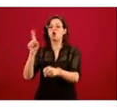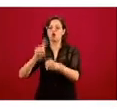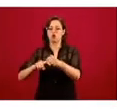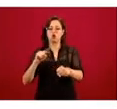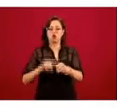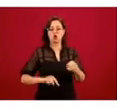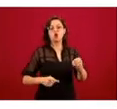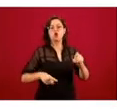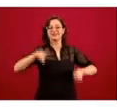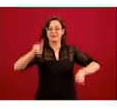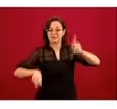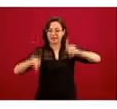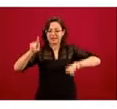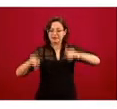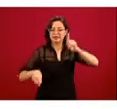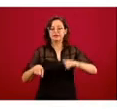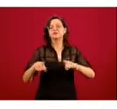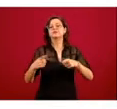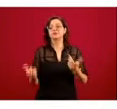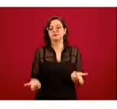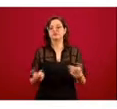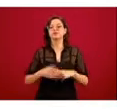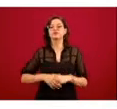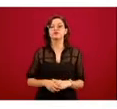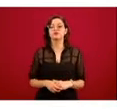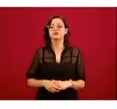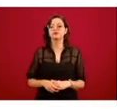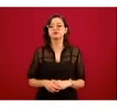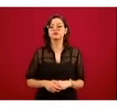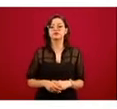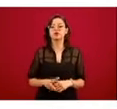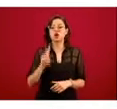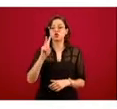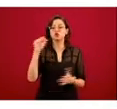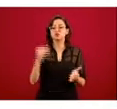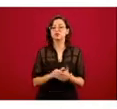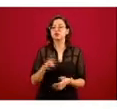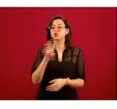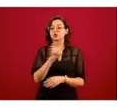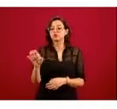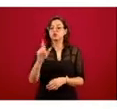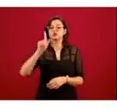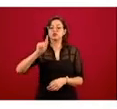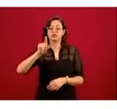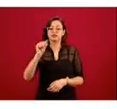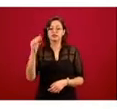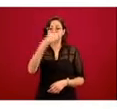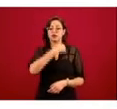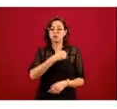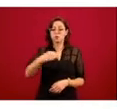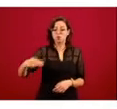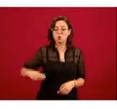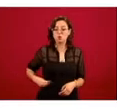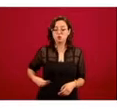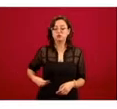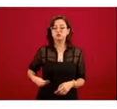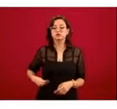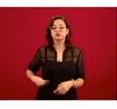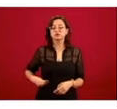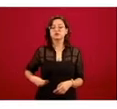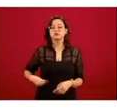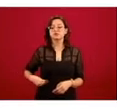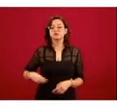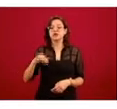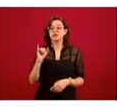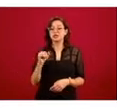cases, and depending on the number of cases, the municipality appears represented in a specific